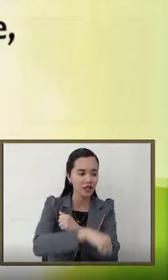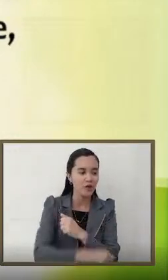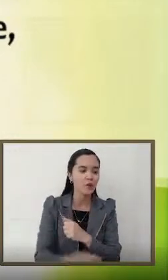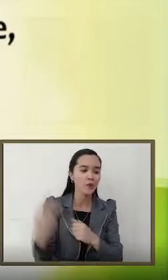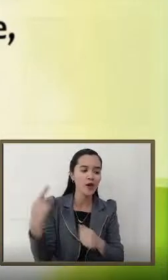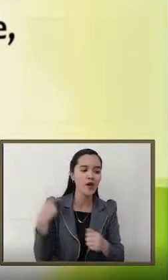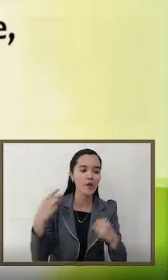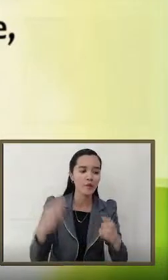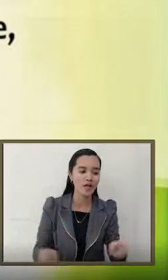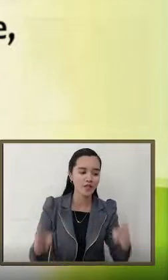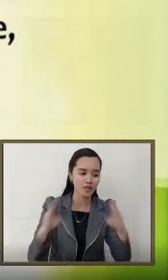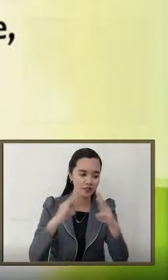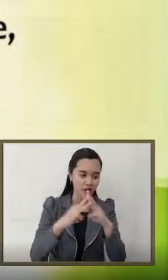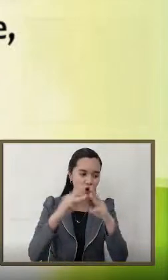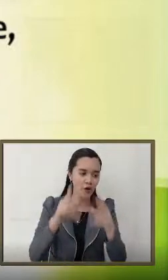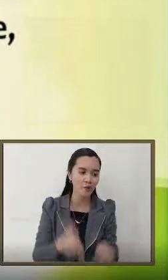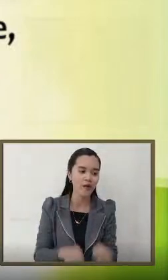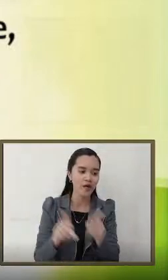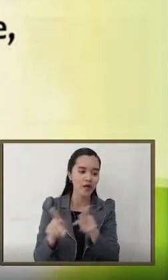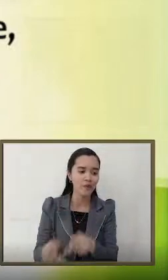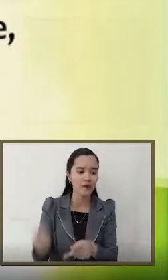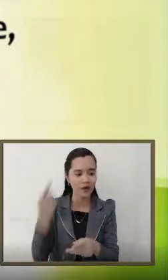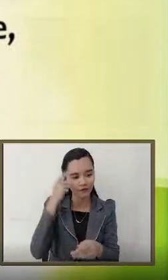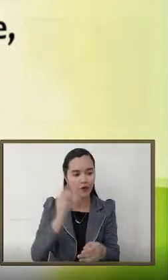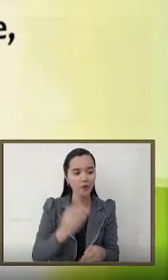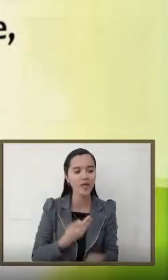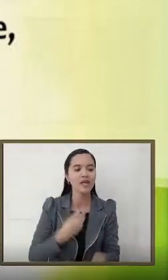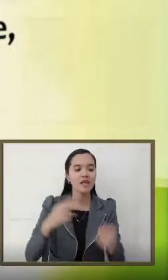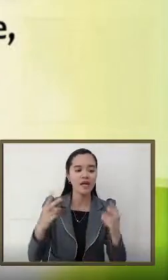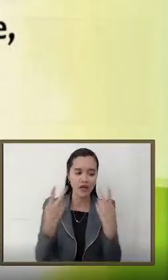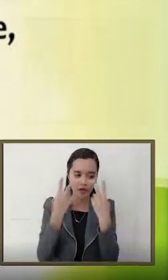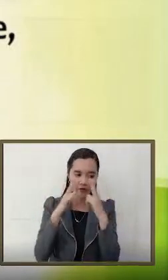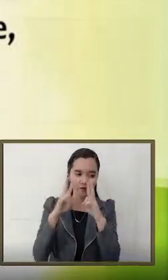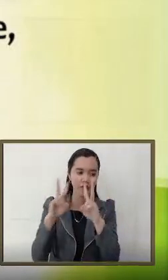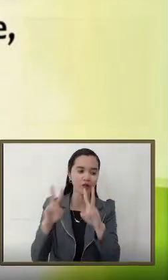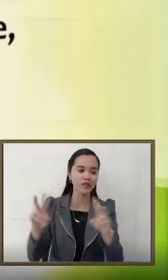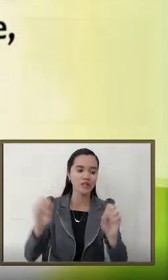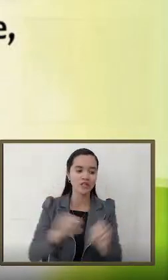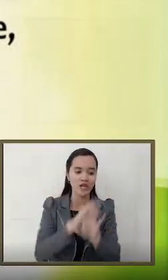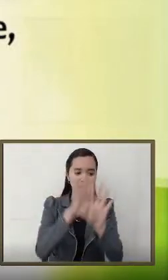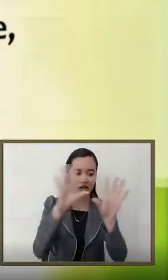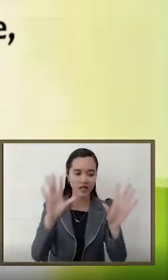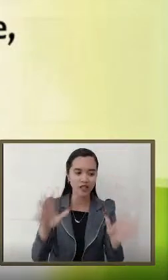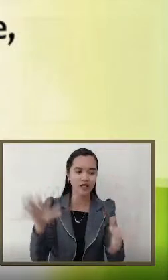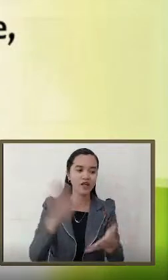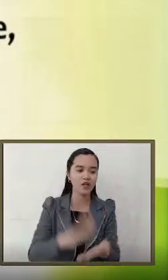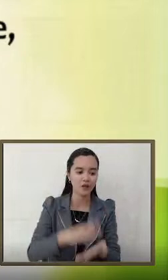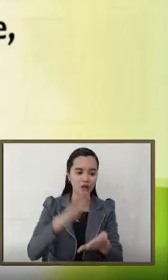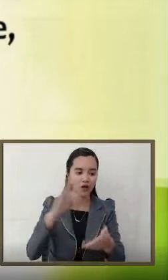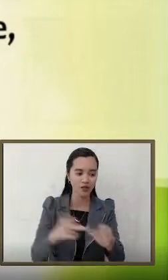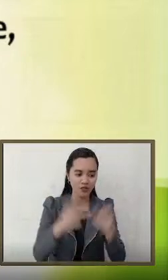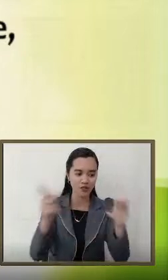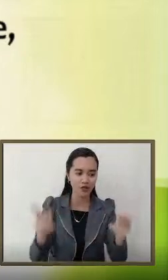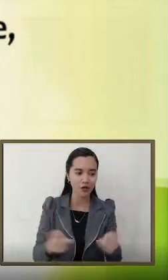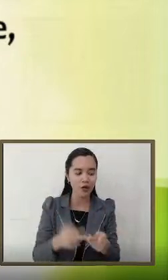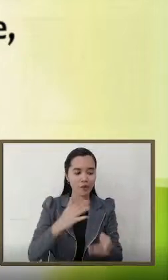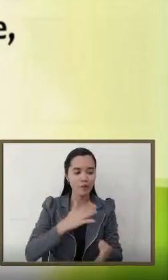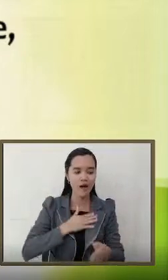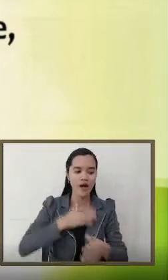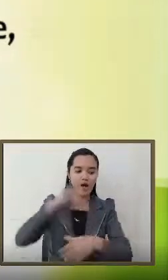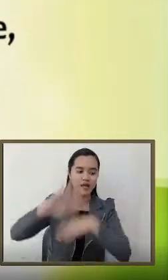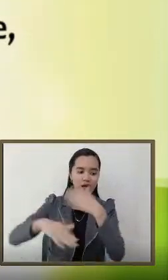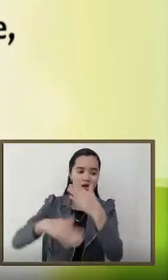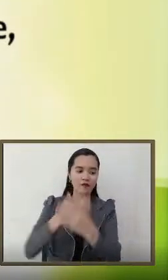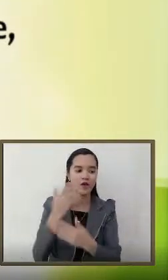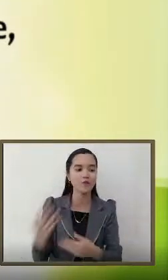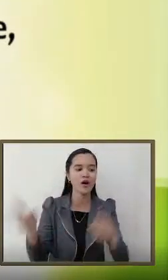sea where mansions are prepared for me, and beauty shining, glory shore,